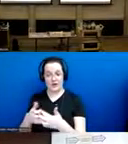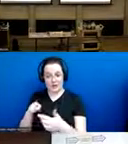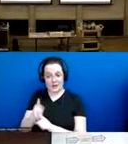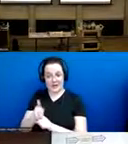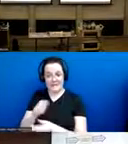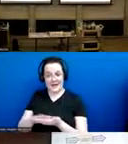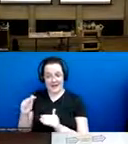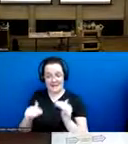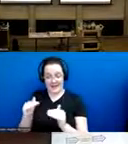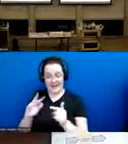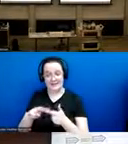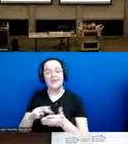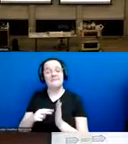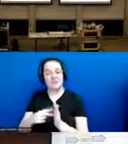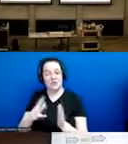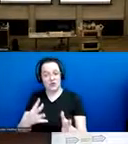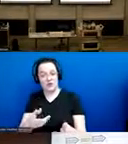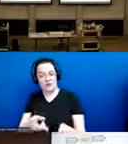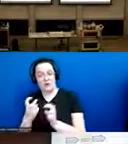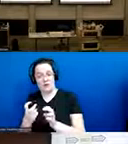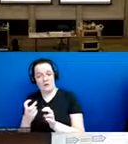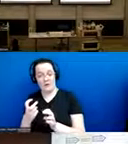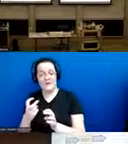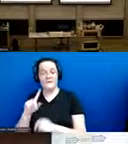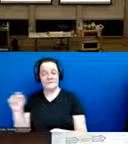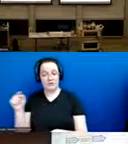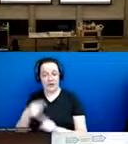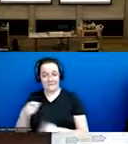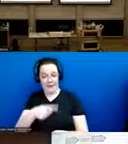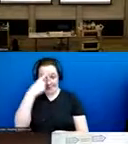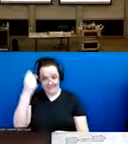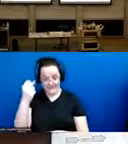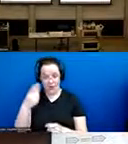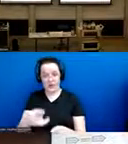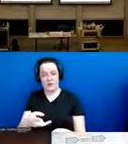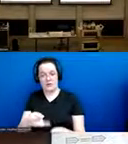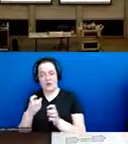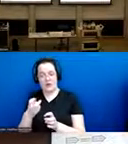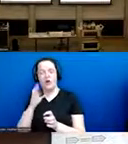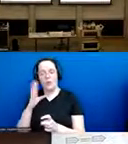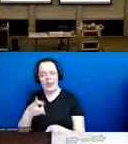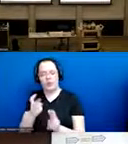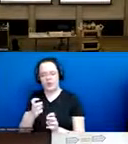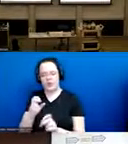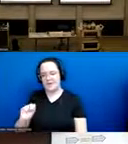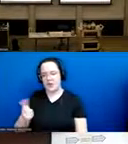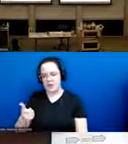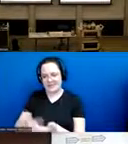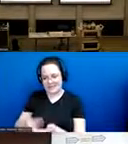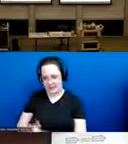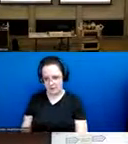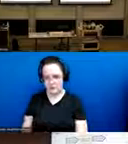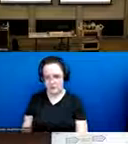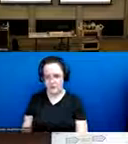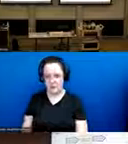you retrieve the photon out of the memory, it will actually retrieve the qubit state, right? In the last year, there have been